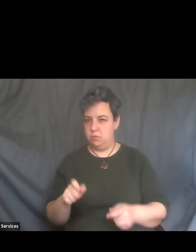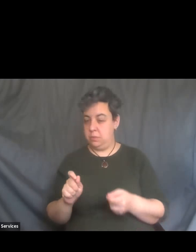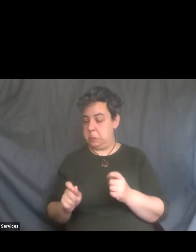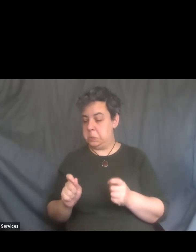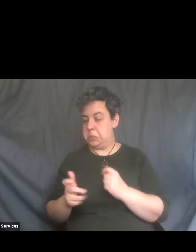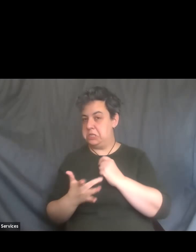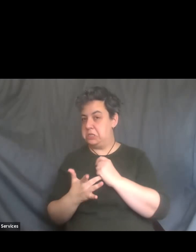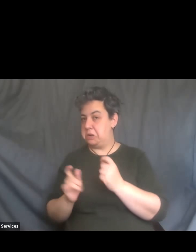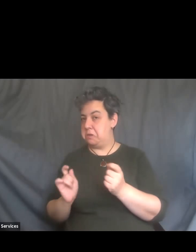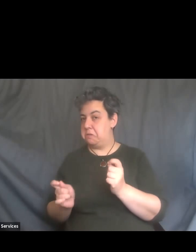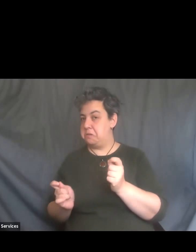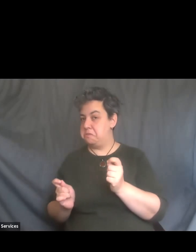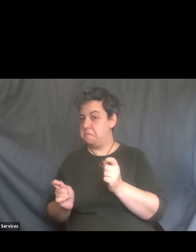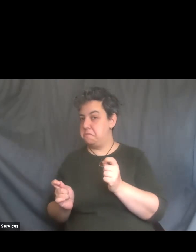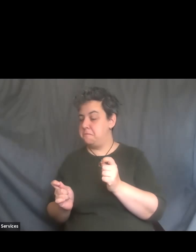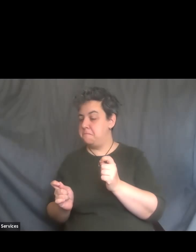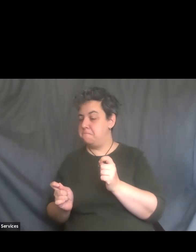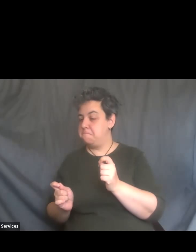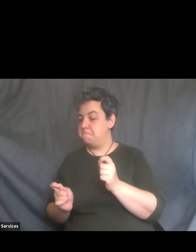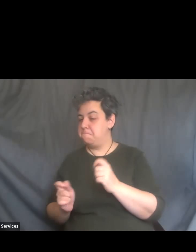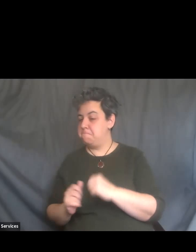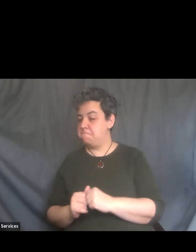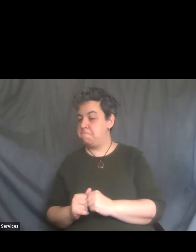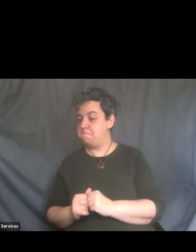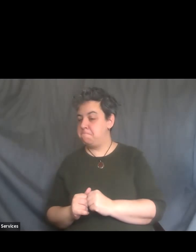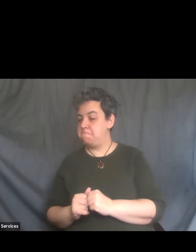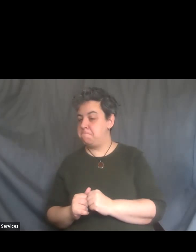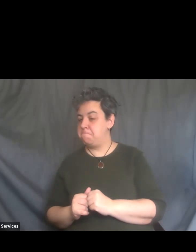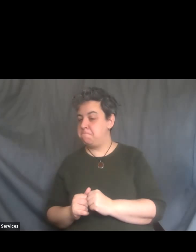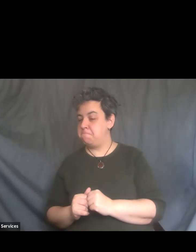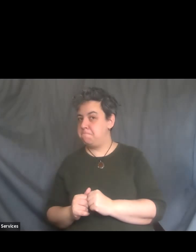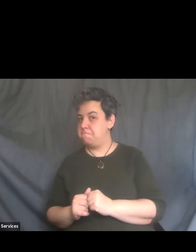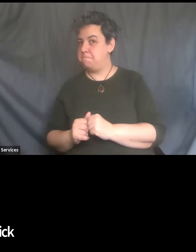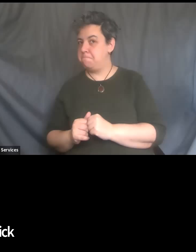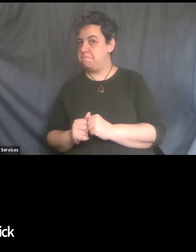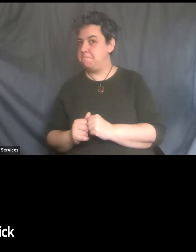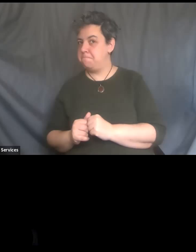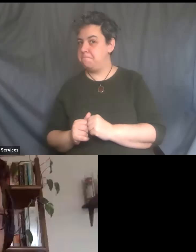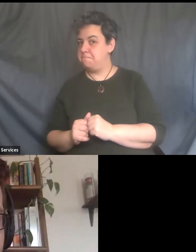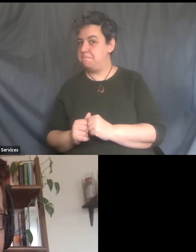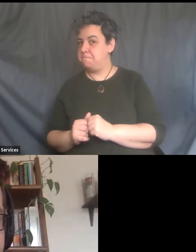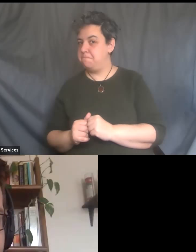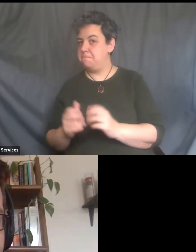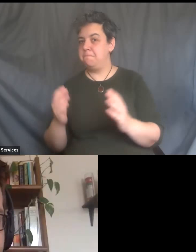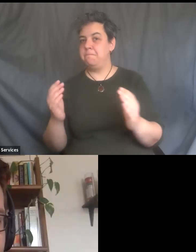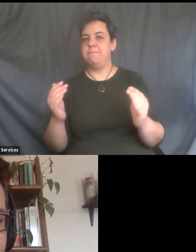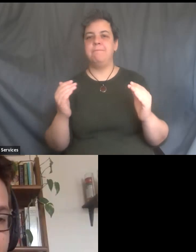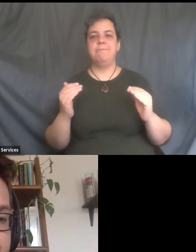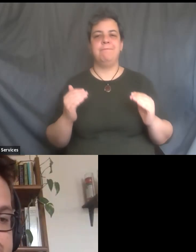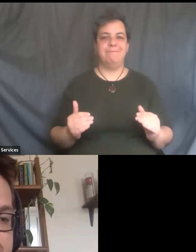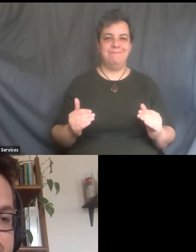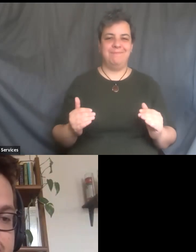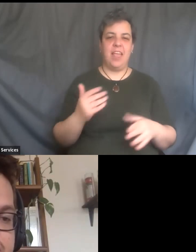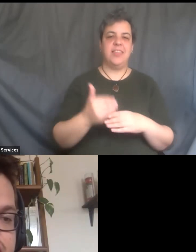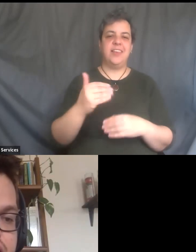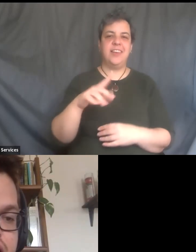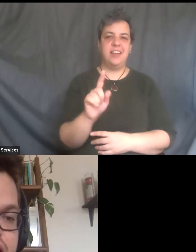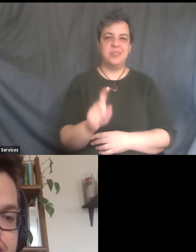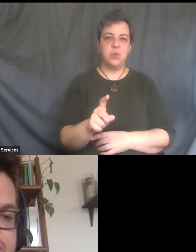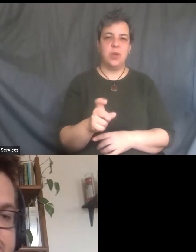I'm going to lower your hand. And next we have